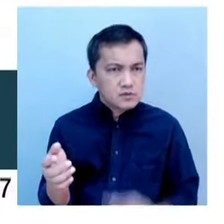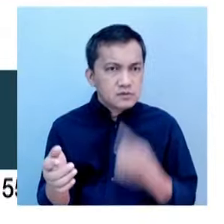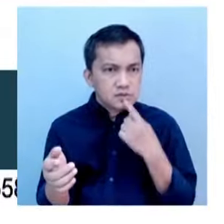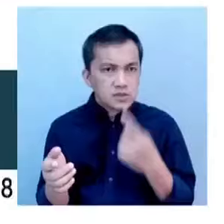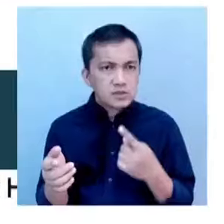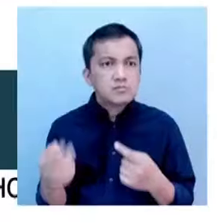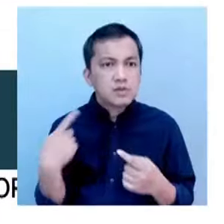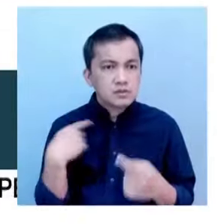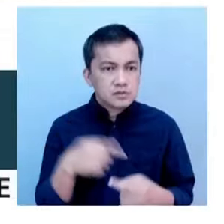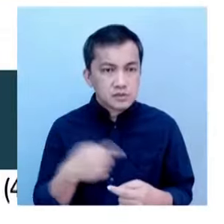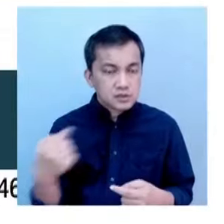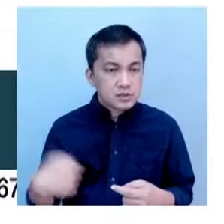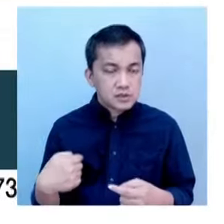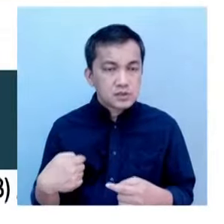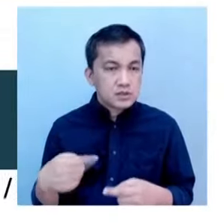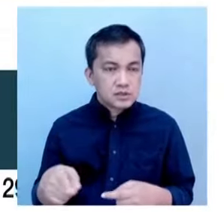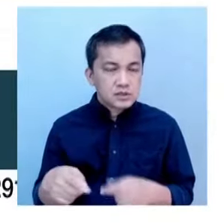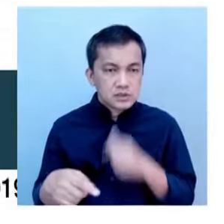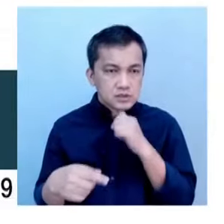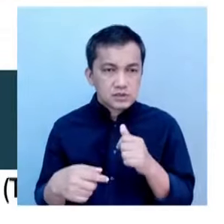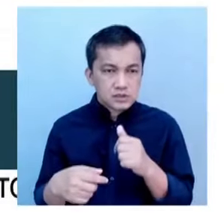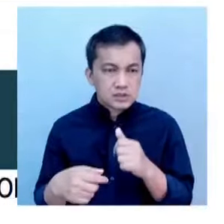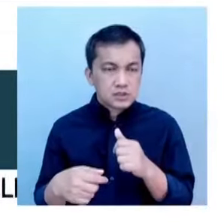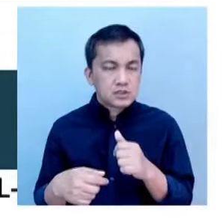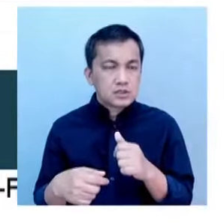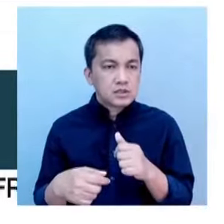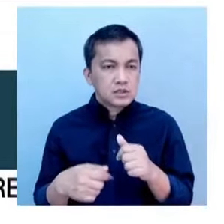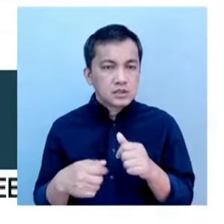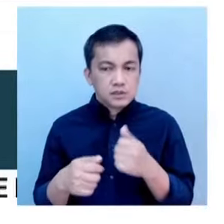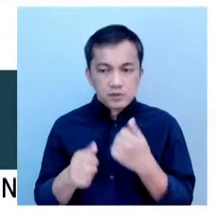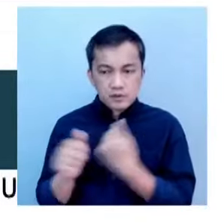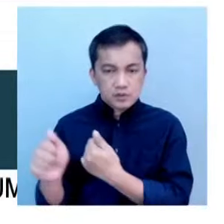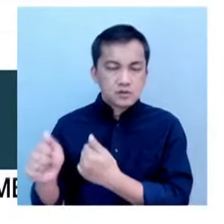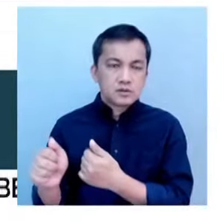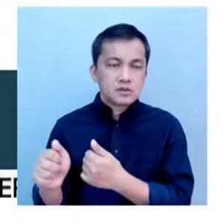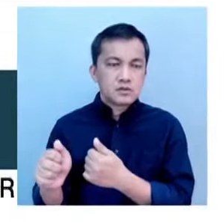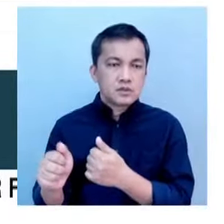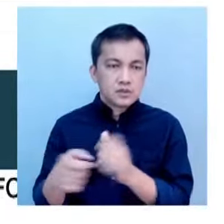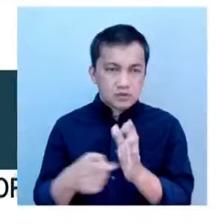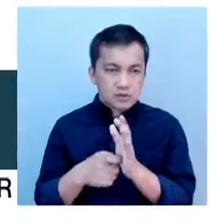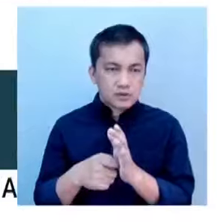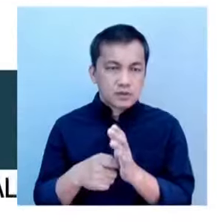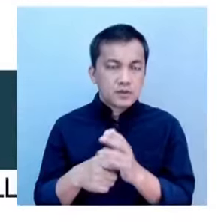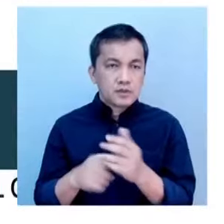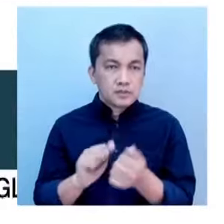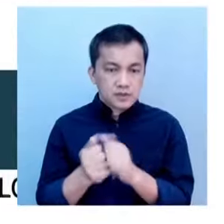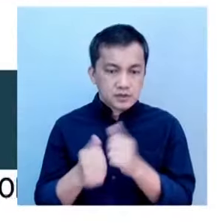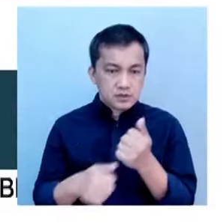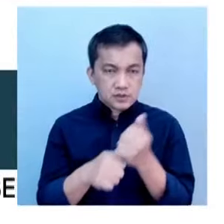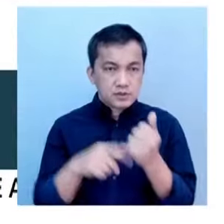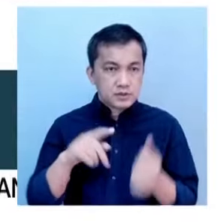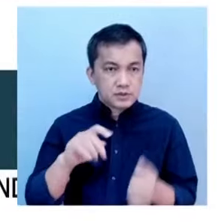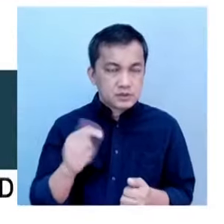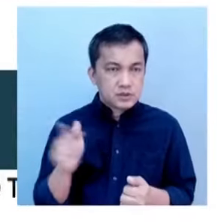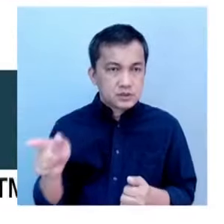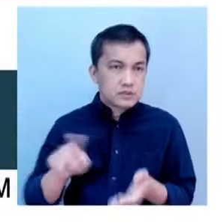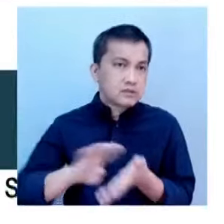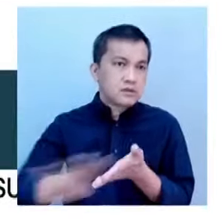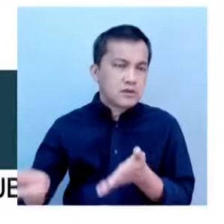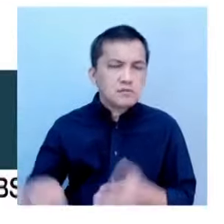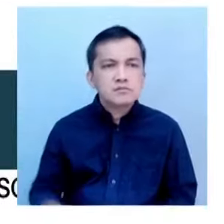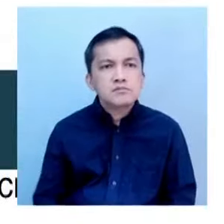were Chinese nationals who did not comply with the requirements to become auxiliaries of the Philippine Coast Guard that he actually delisted. Mm-hmm.